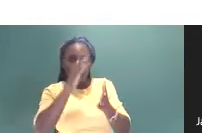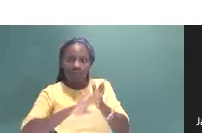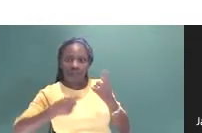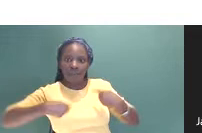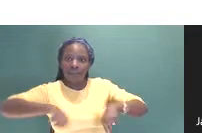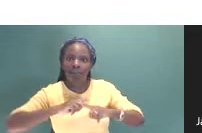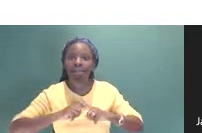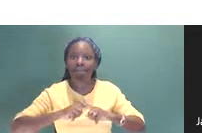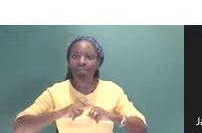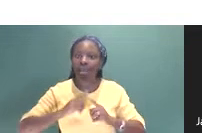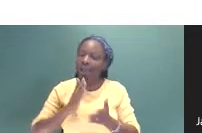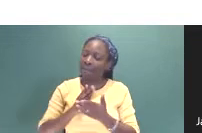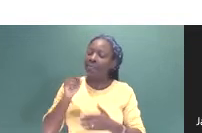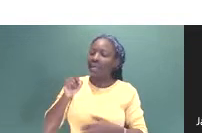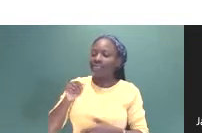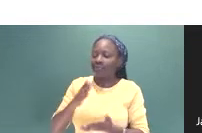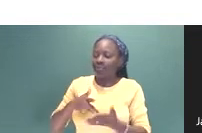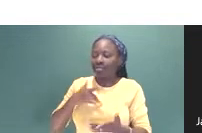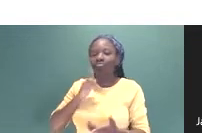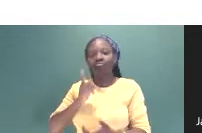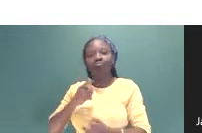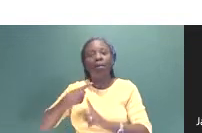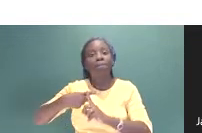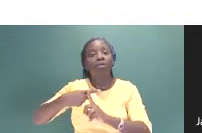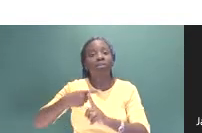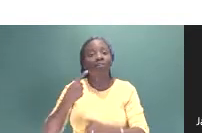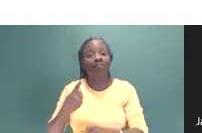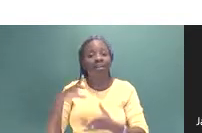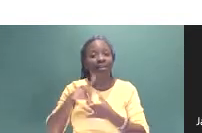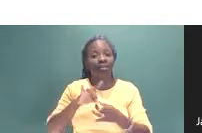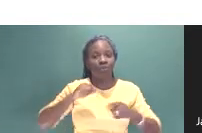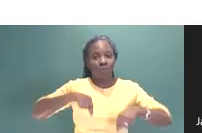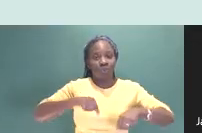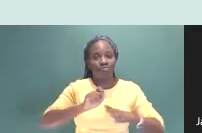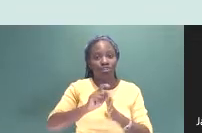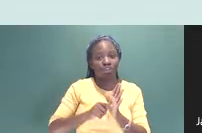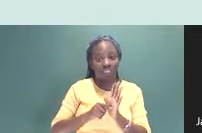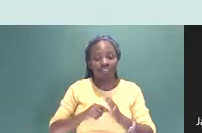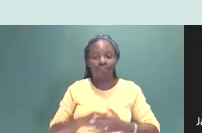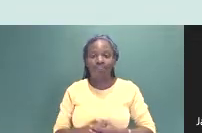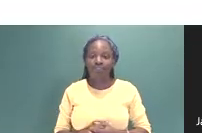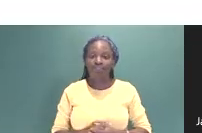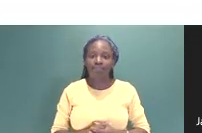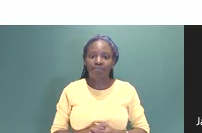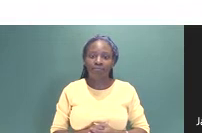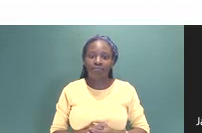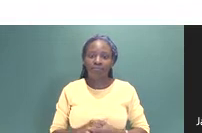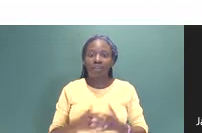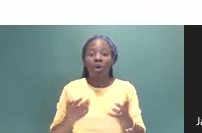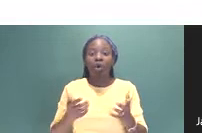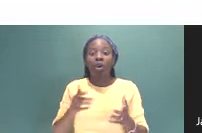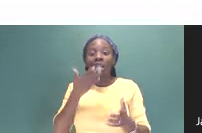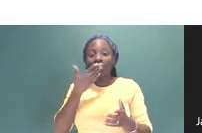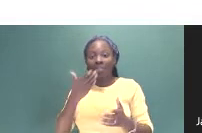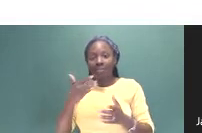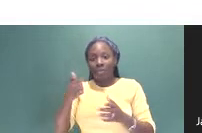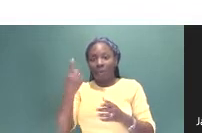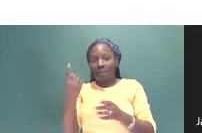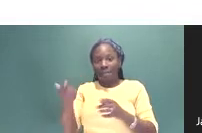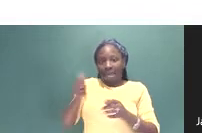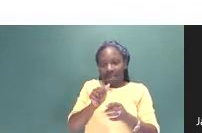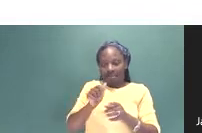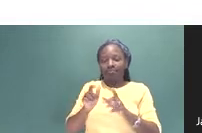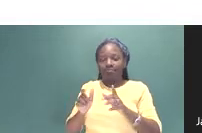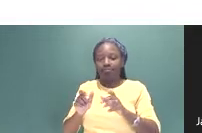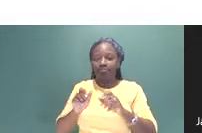was a really nice aspect to this project. So we undertook an oh, sorry, Mary, could you just go back for a second? Thank you. So we